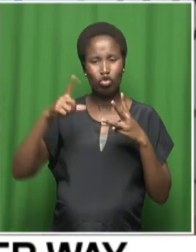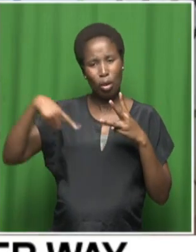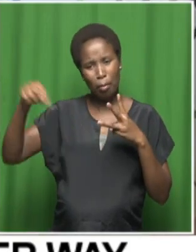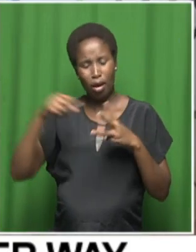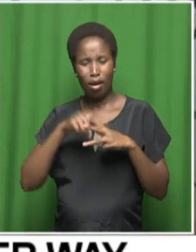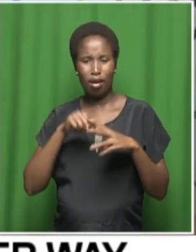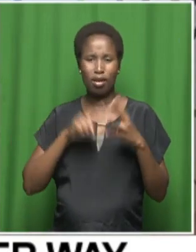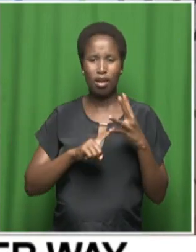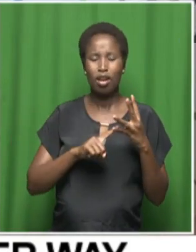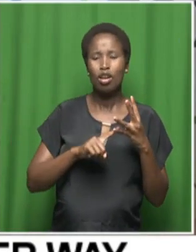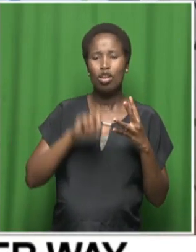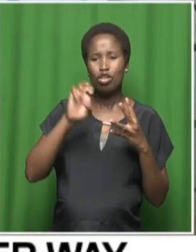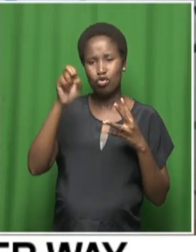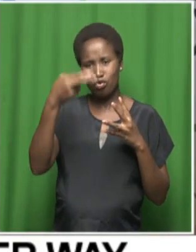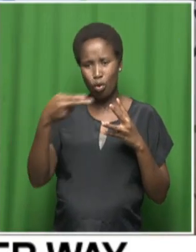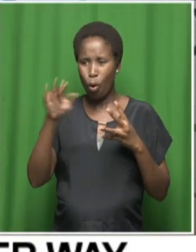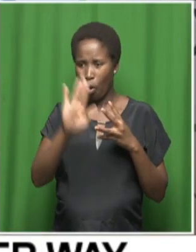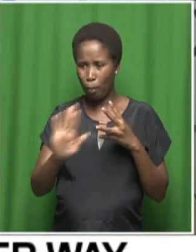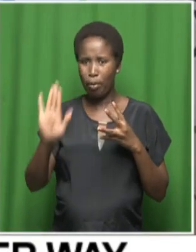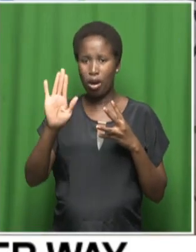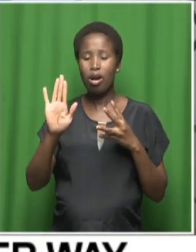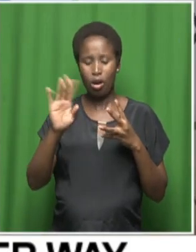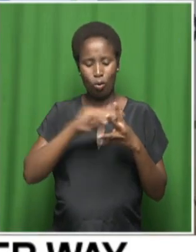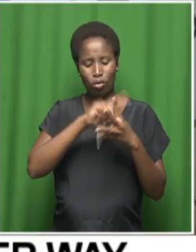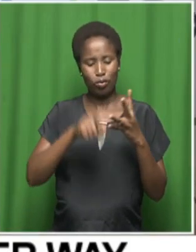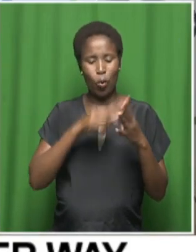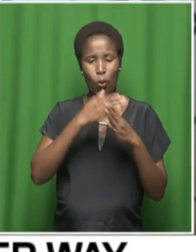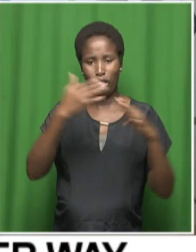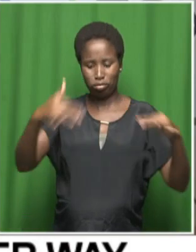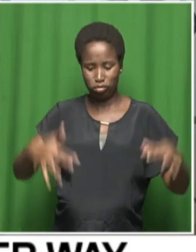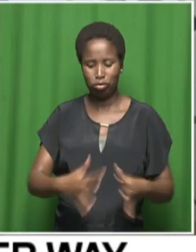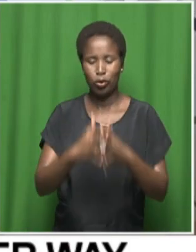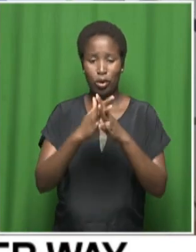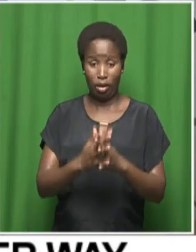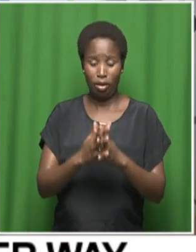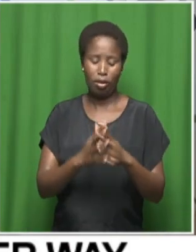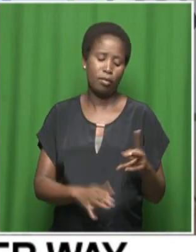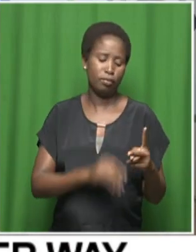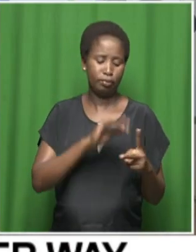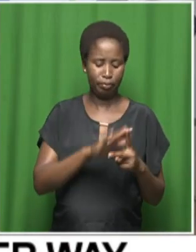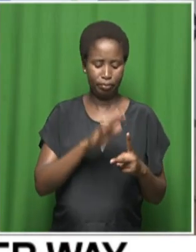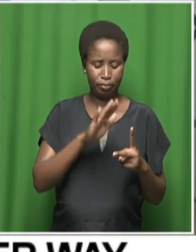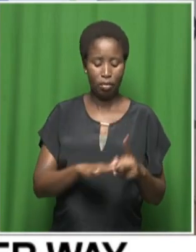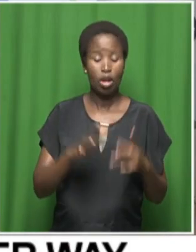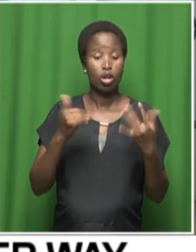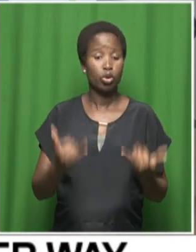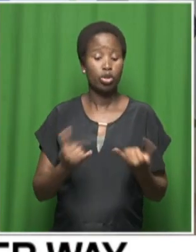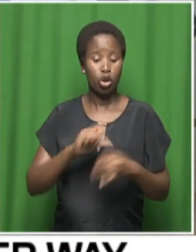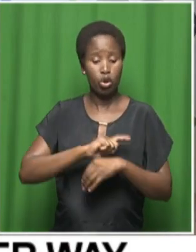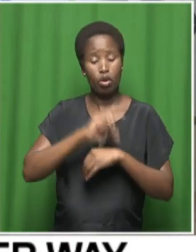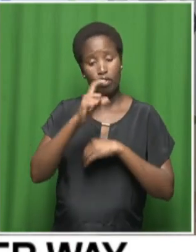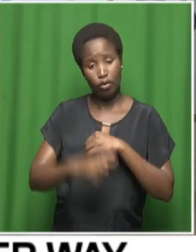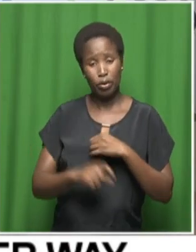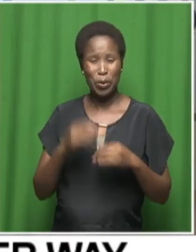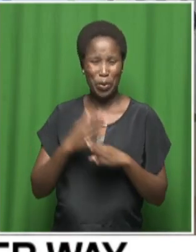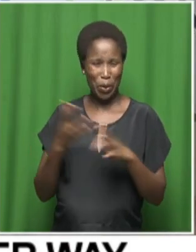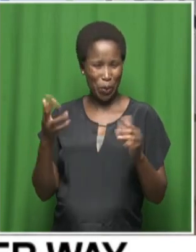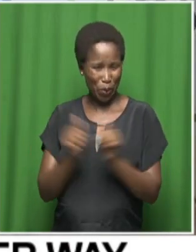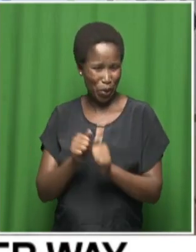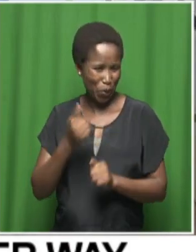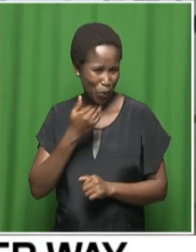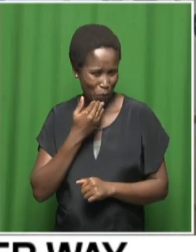Union. We are collaborating on that. We are also working today at this conference with one of our